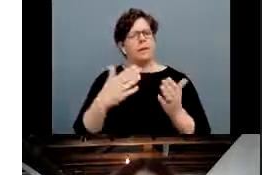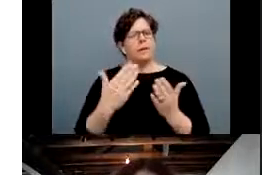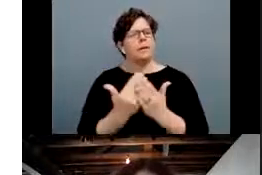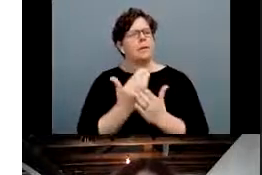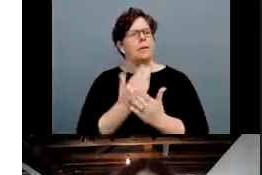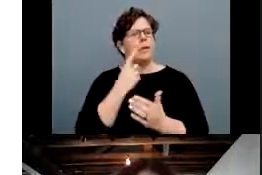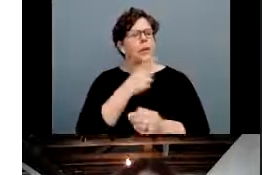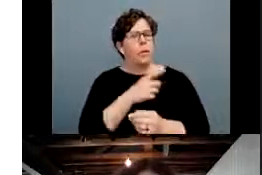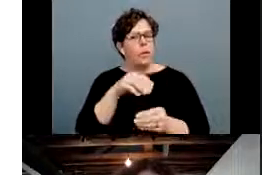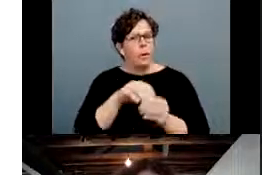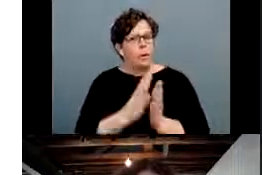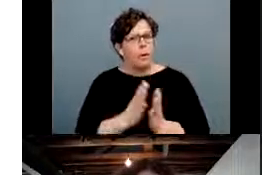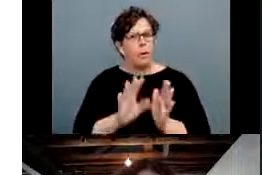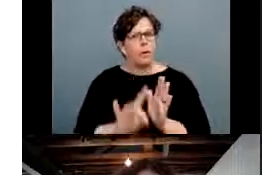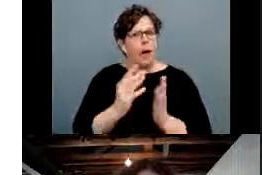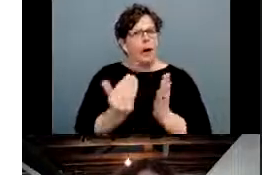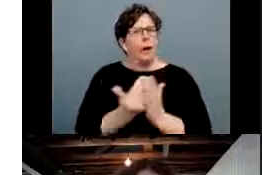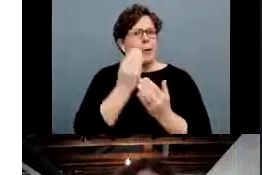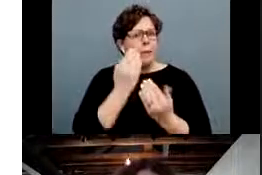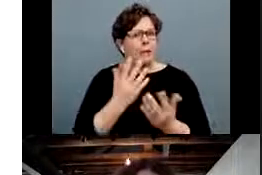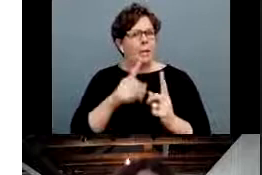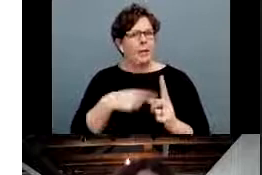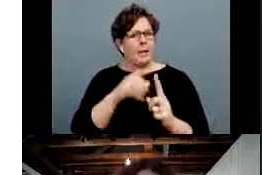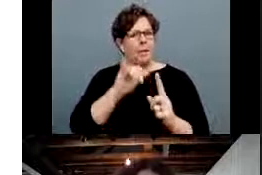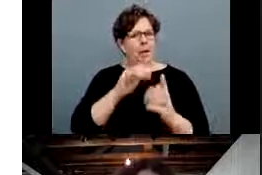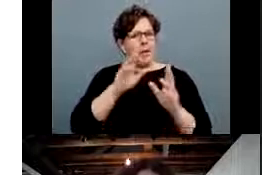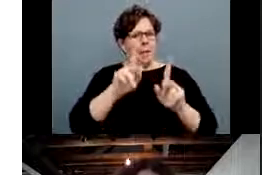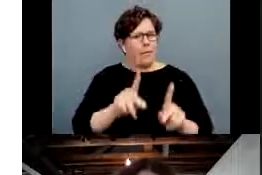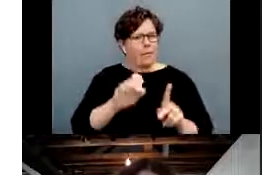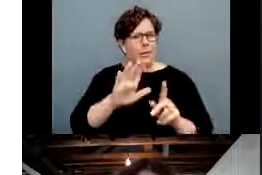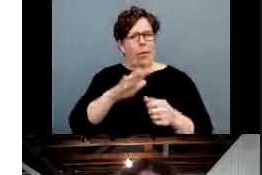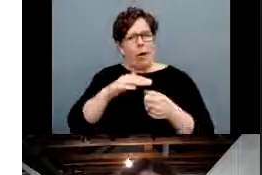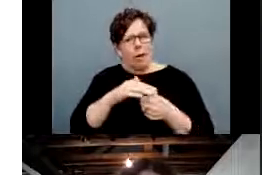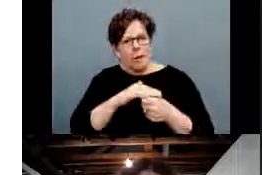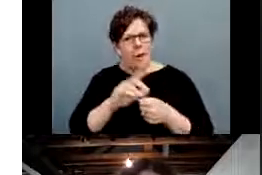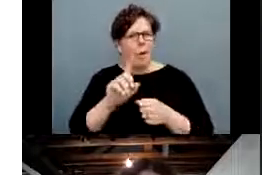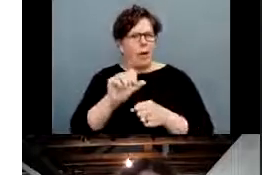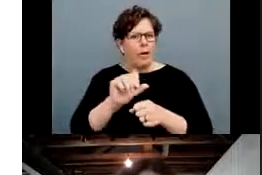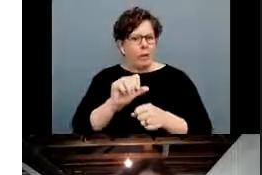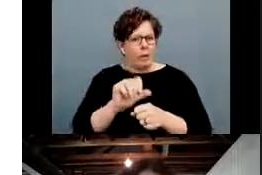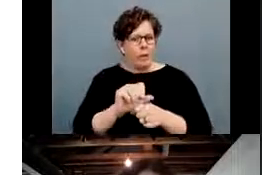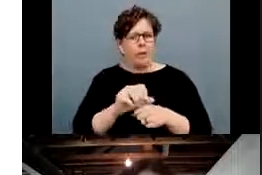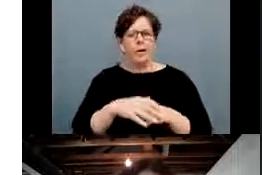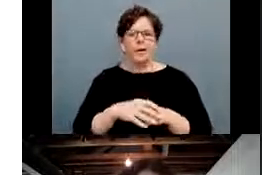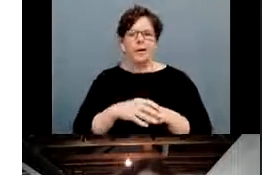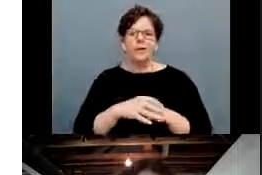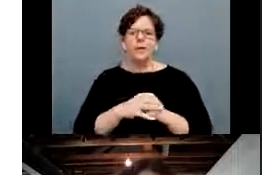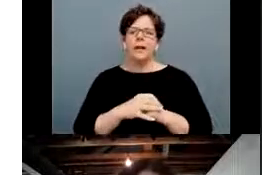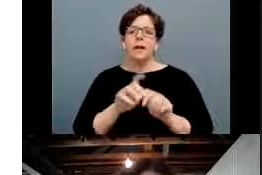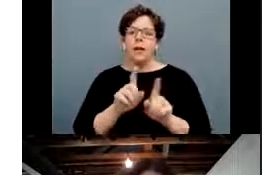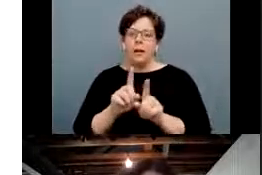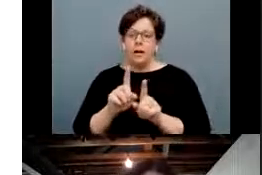in the book to discover about that and about them and where they worked. And I think the other thing